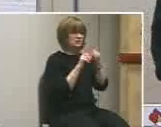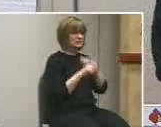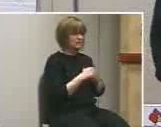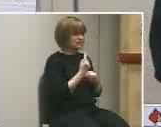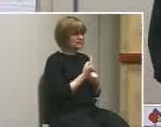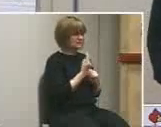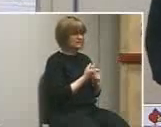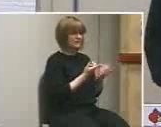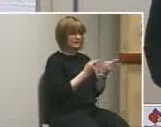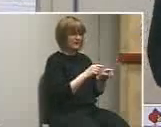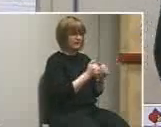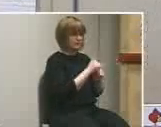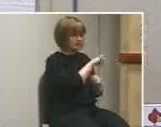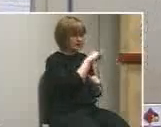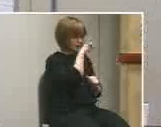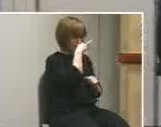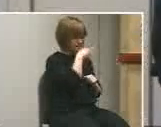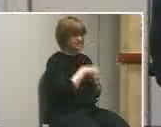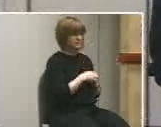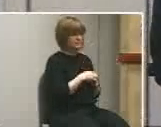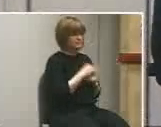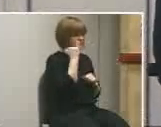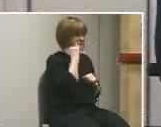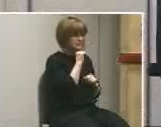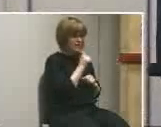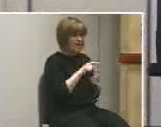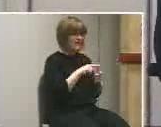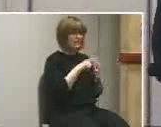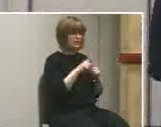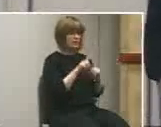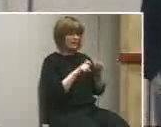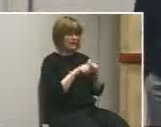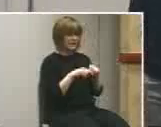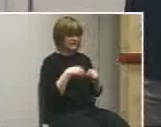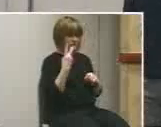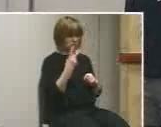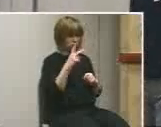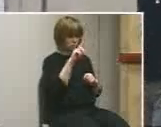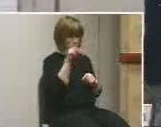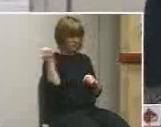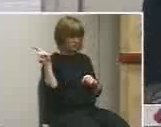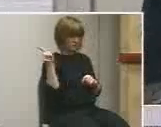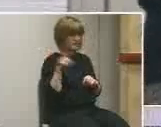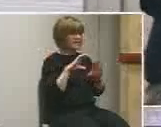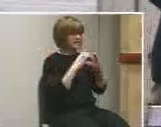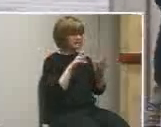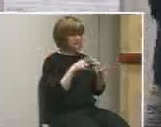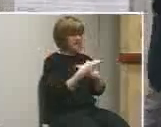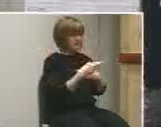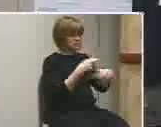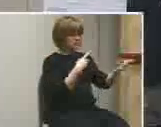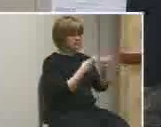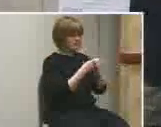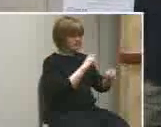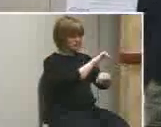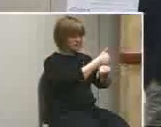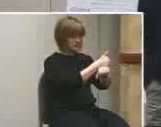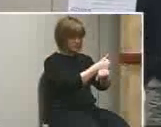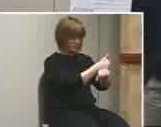something going on with that kid? If not, then we ask these 2 questions. Is classroom management in